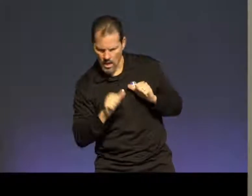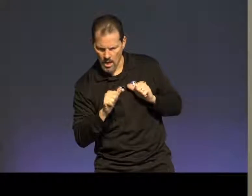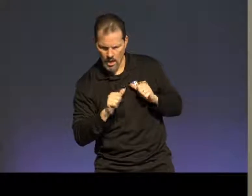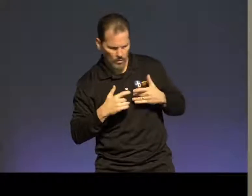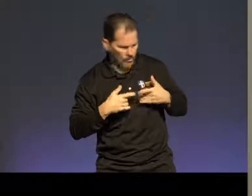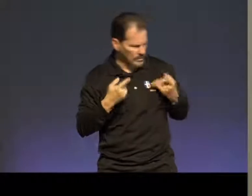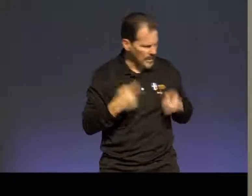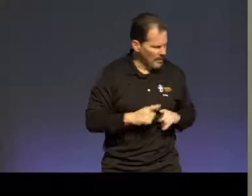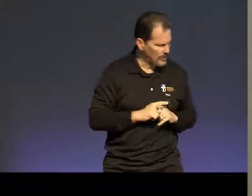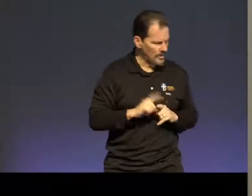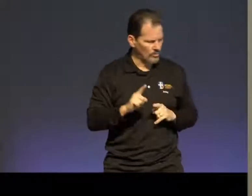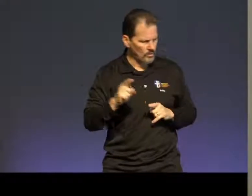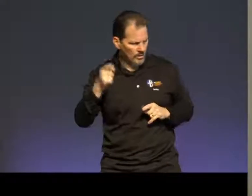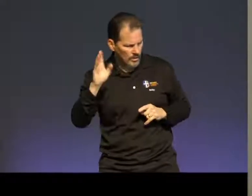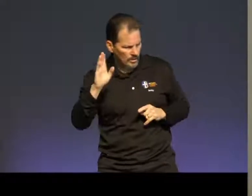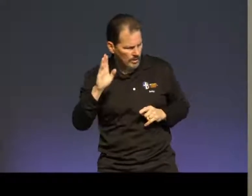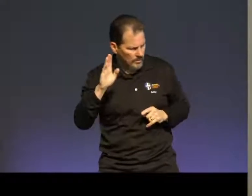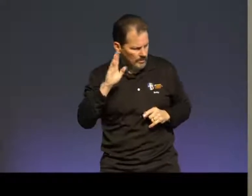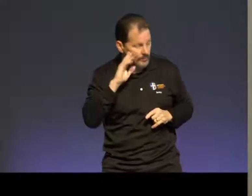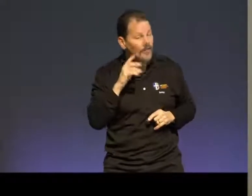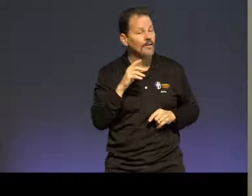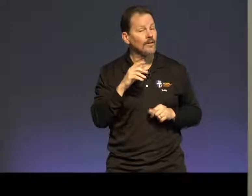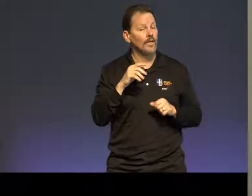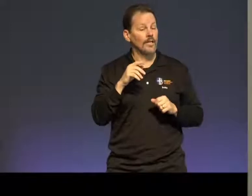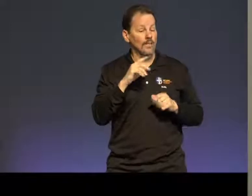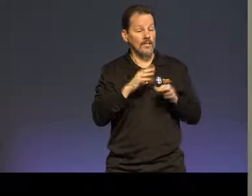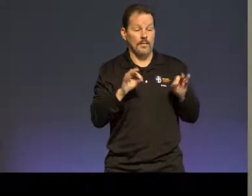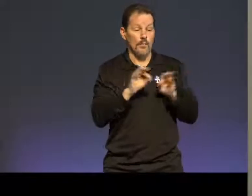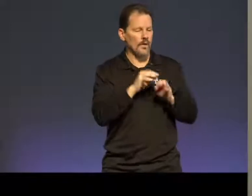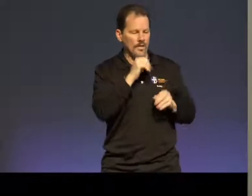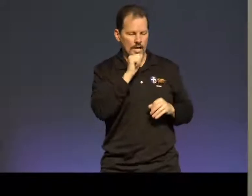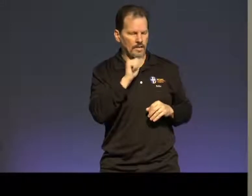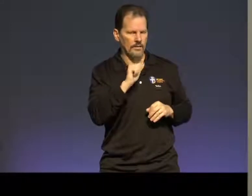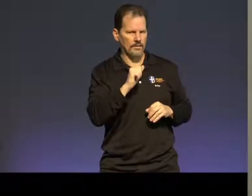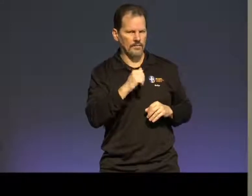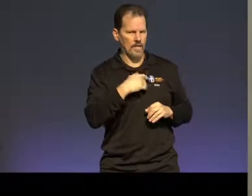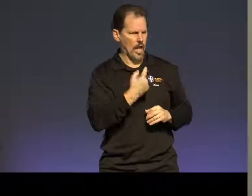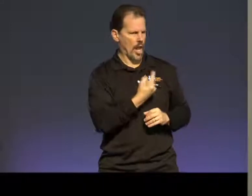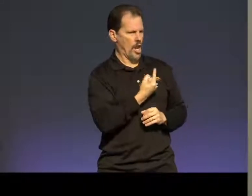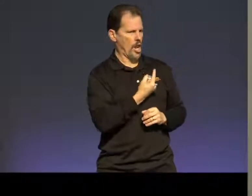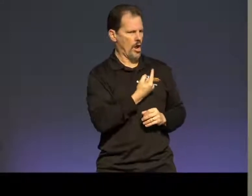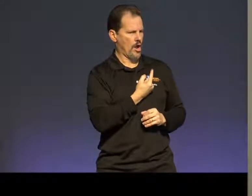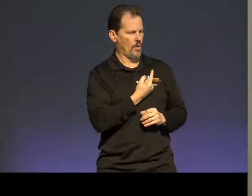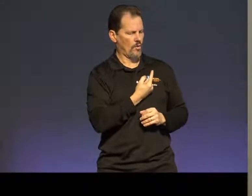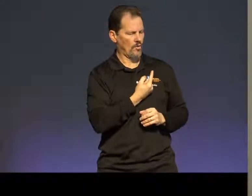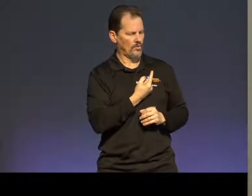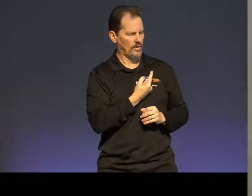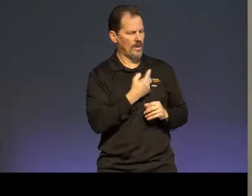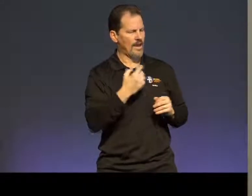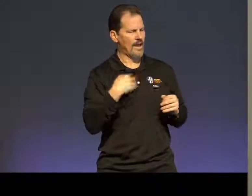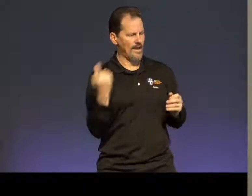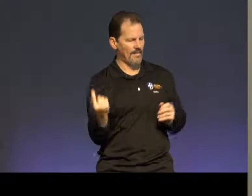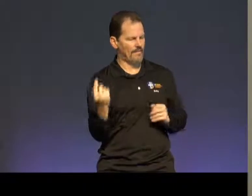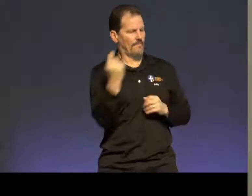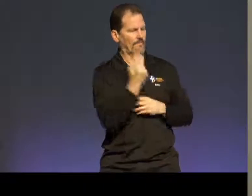look in the text of the New Testament, Jesus sent them out in pairs. He established community so we can't get here.